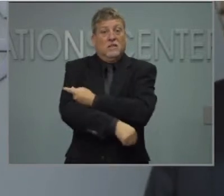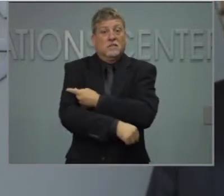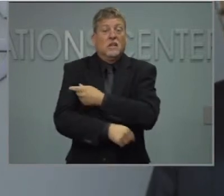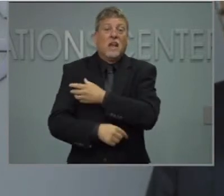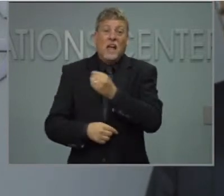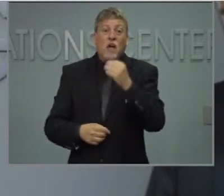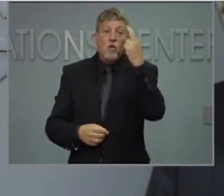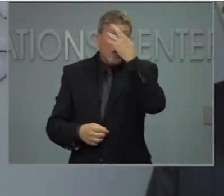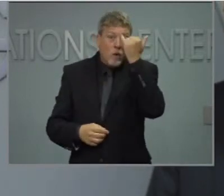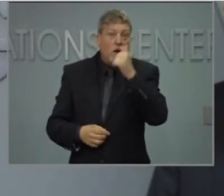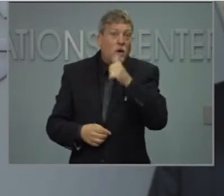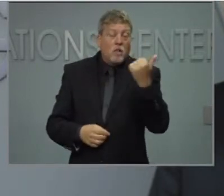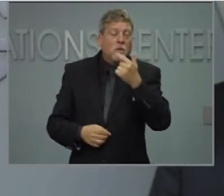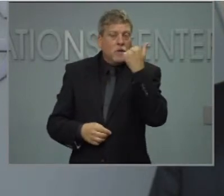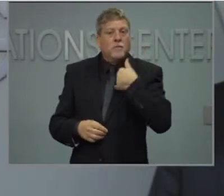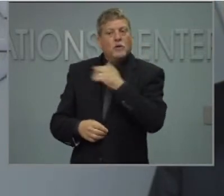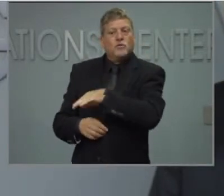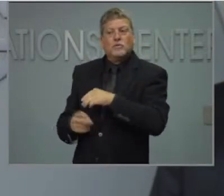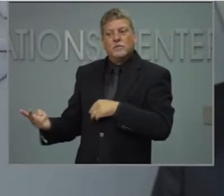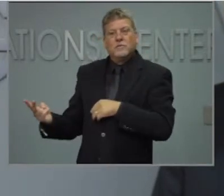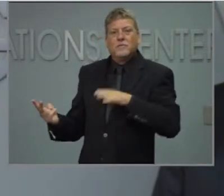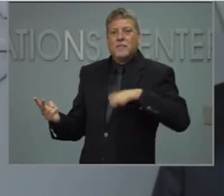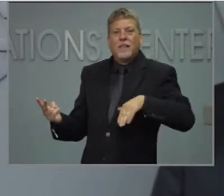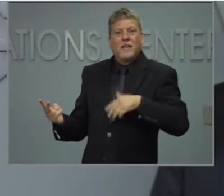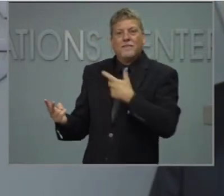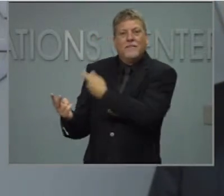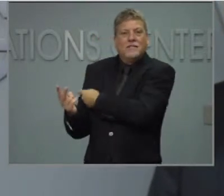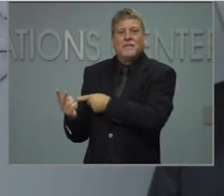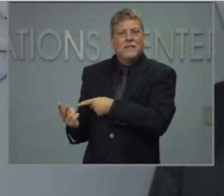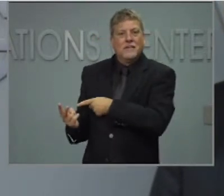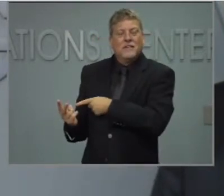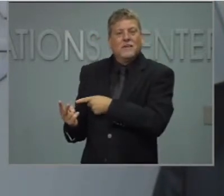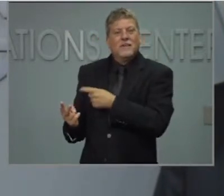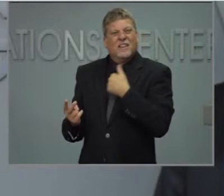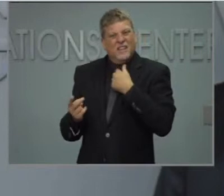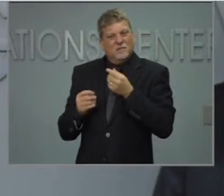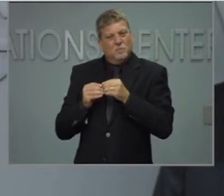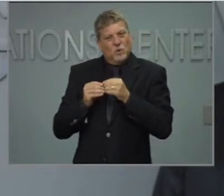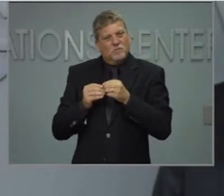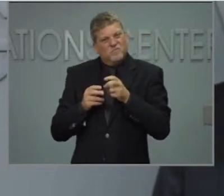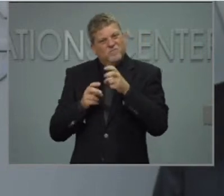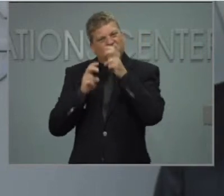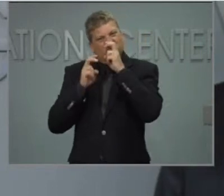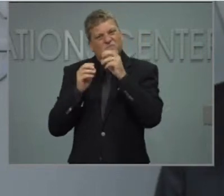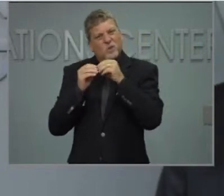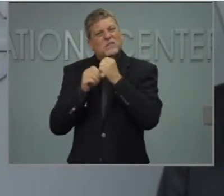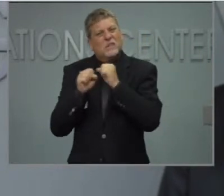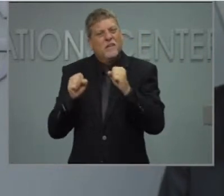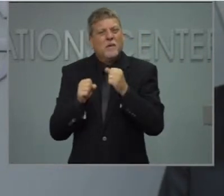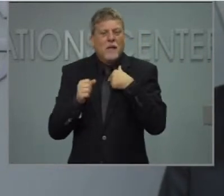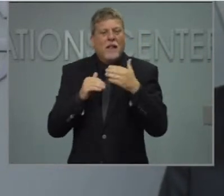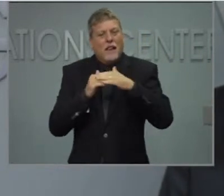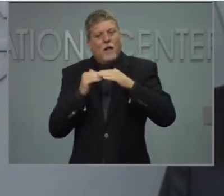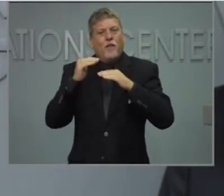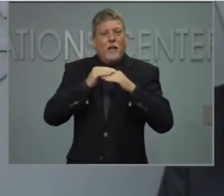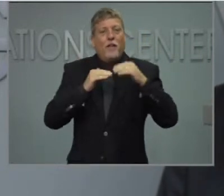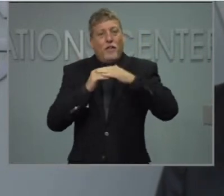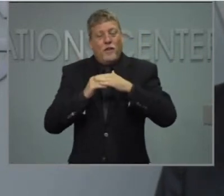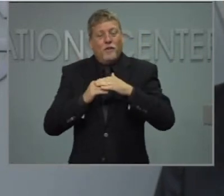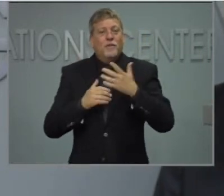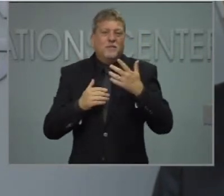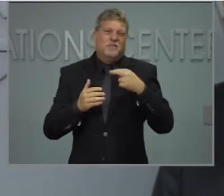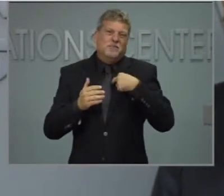are unvaccinated to make sure that we are taking even more protocols because of that. And so I think that